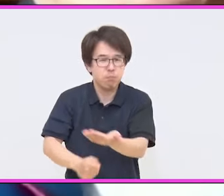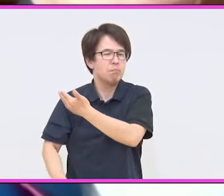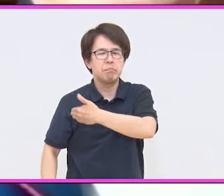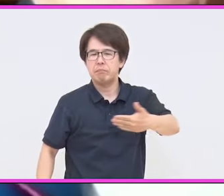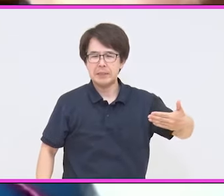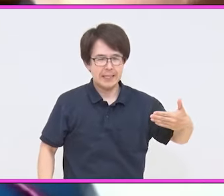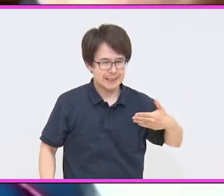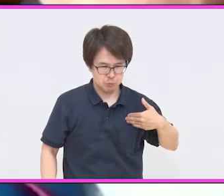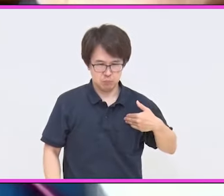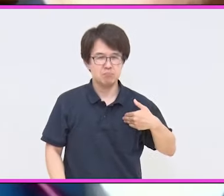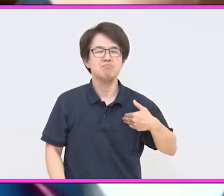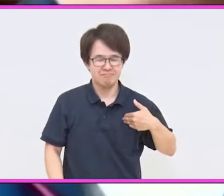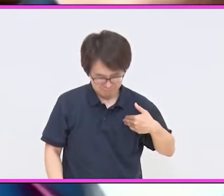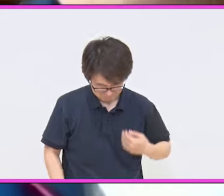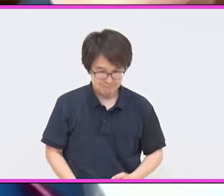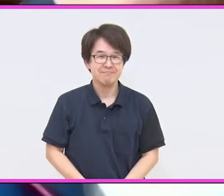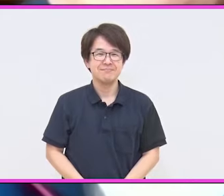and succeed.